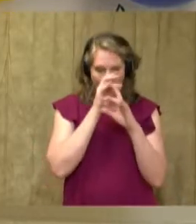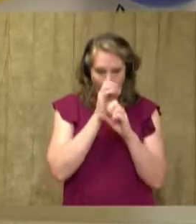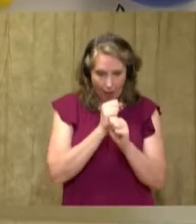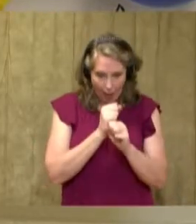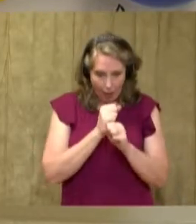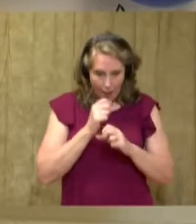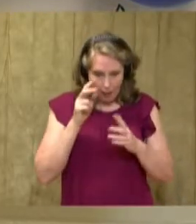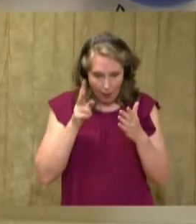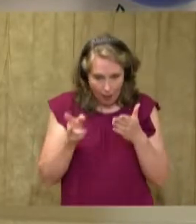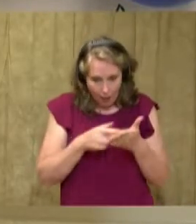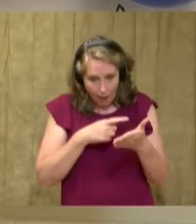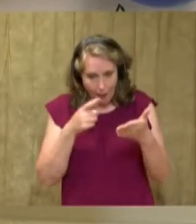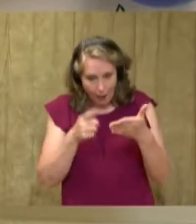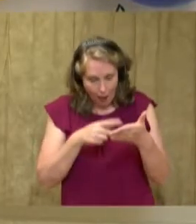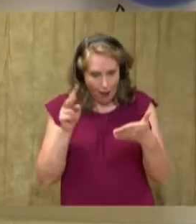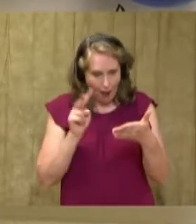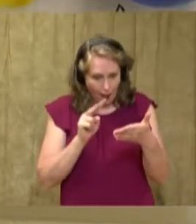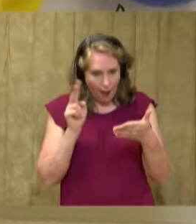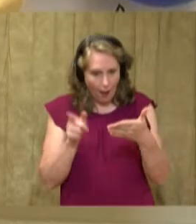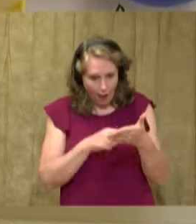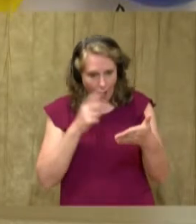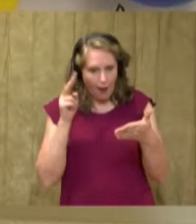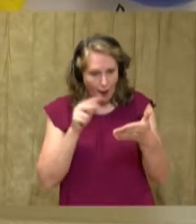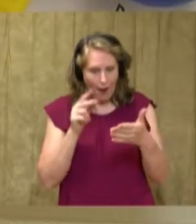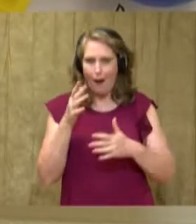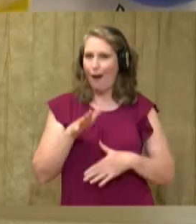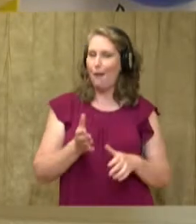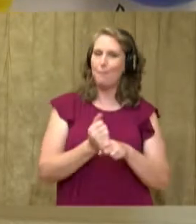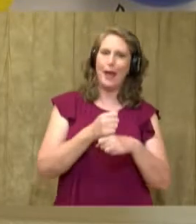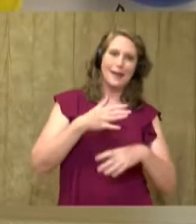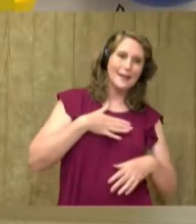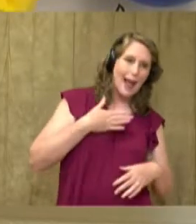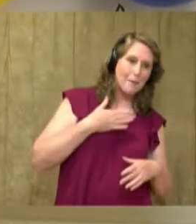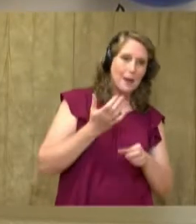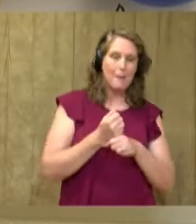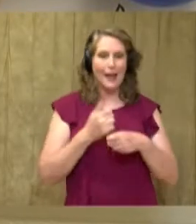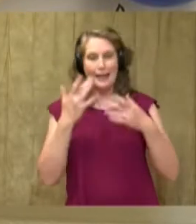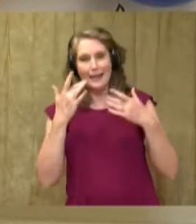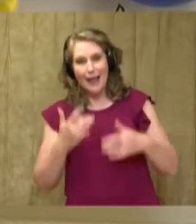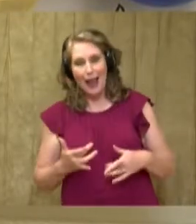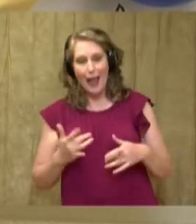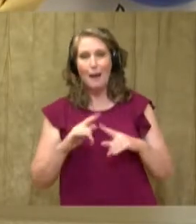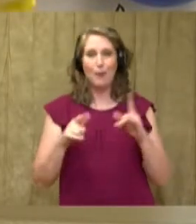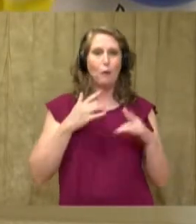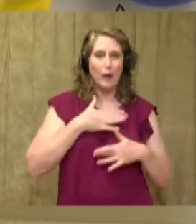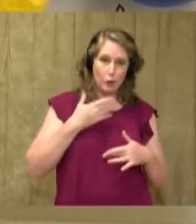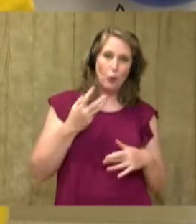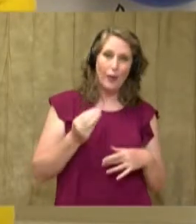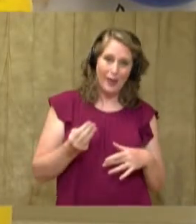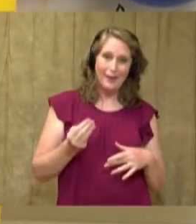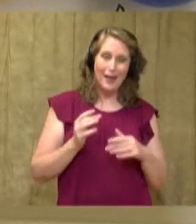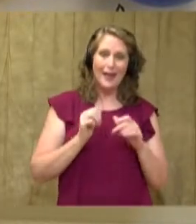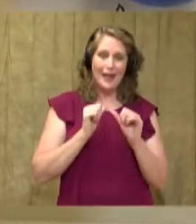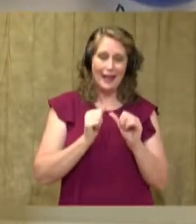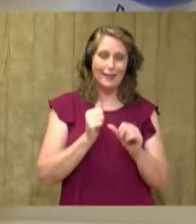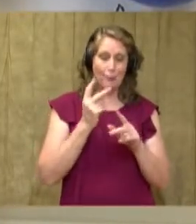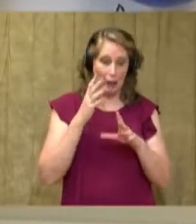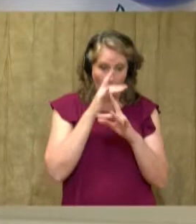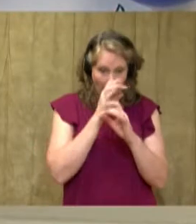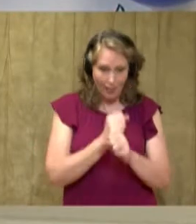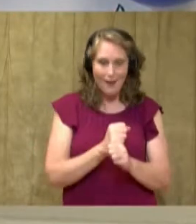attention. Sometimes stories that entertain us might make us really happy, they might make us sad, but ultimately, we enjoy them and they keep our attention,